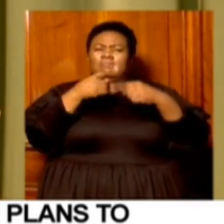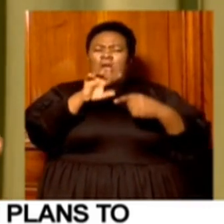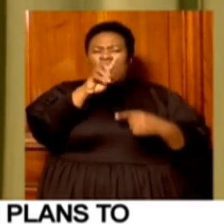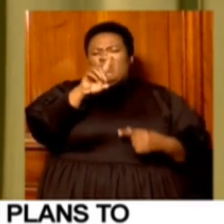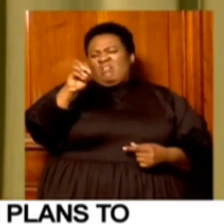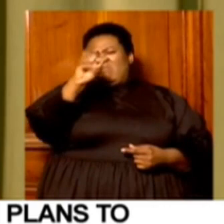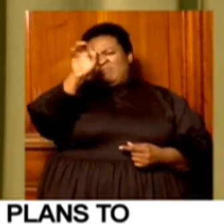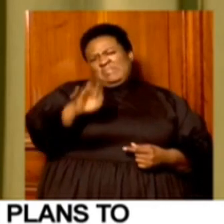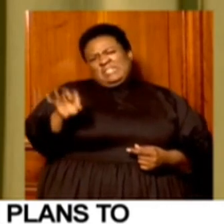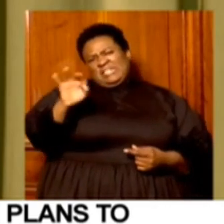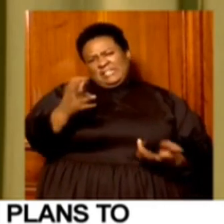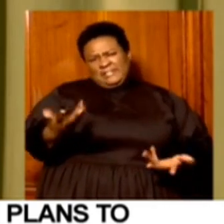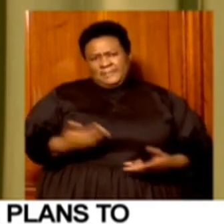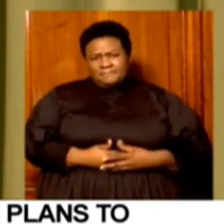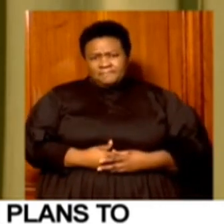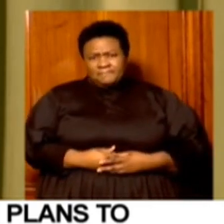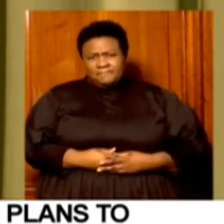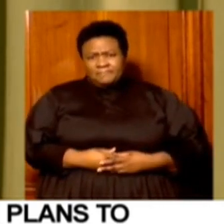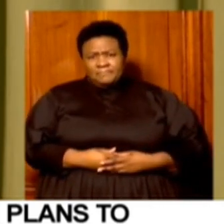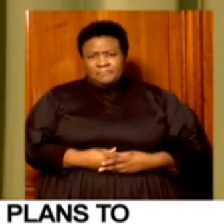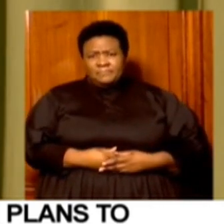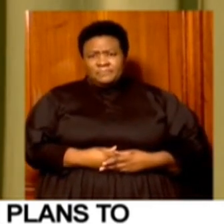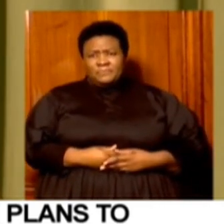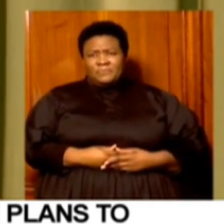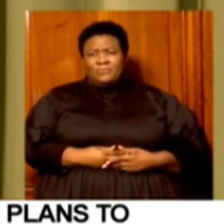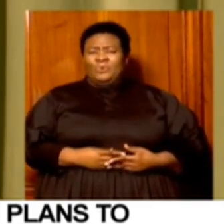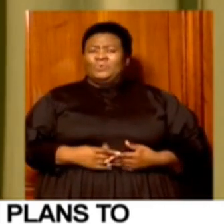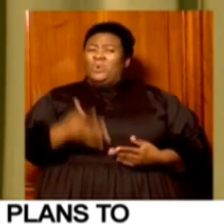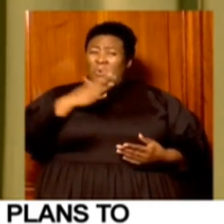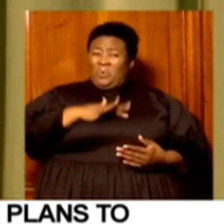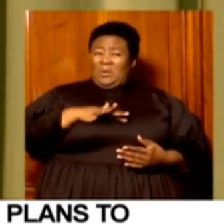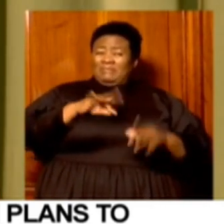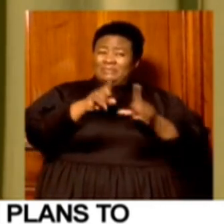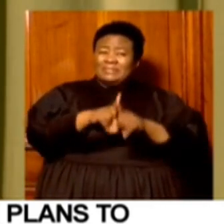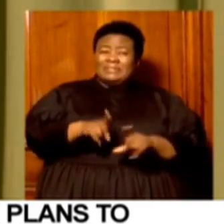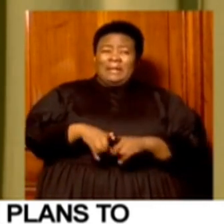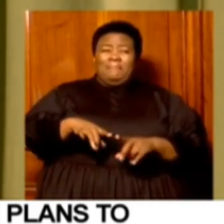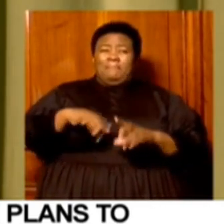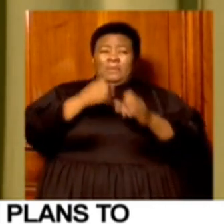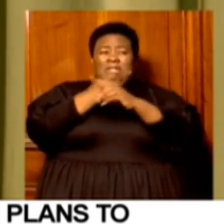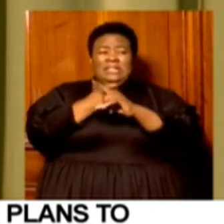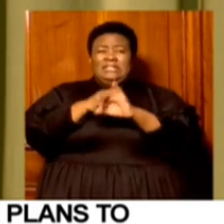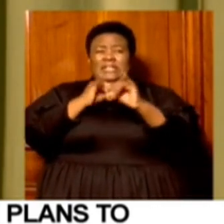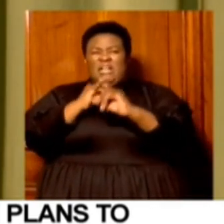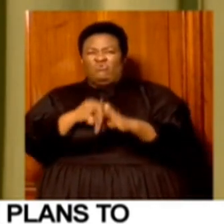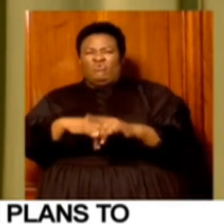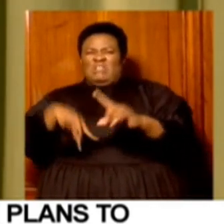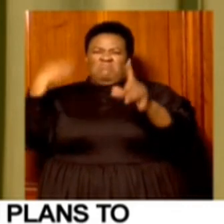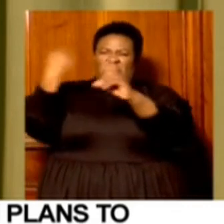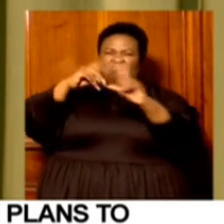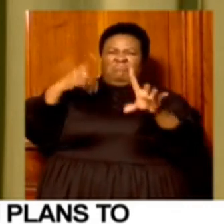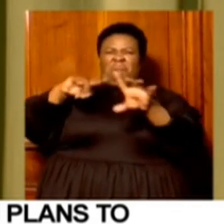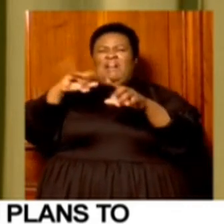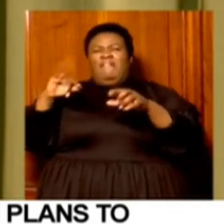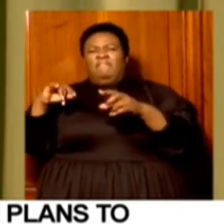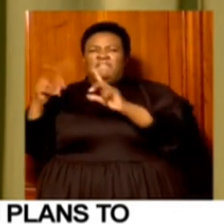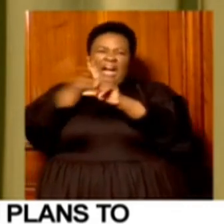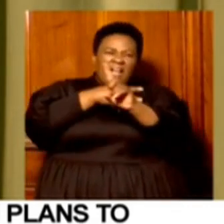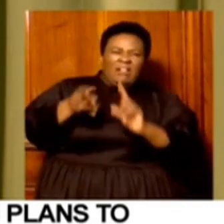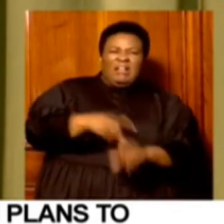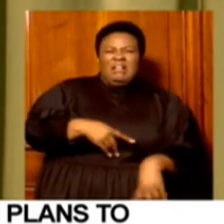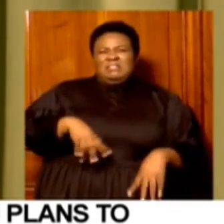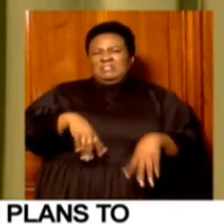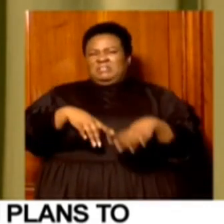in the direction of scope and donor and all of that with the taxi industry, a tooth for